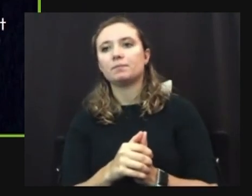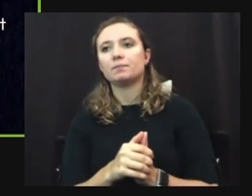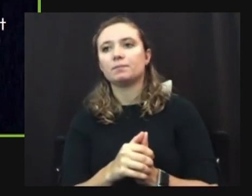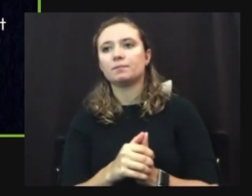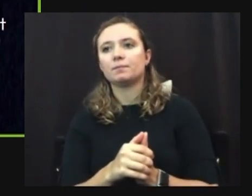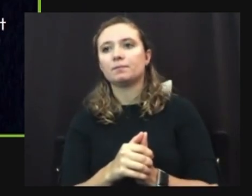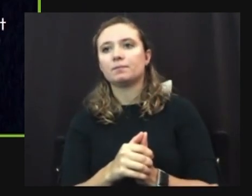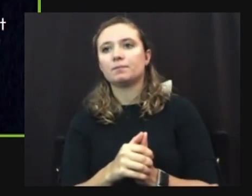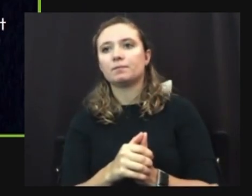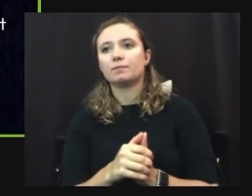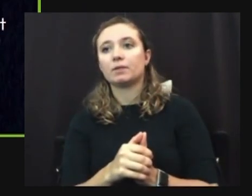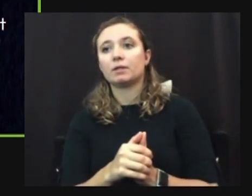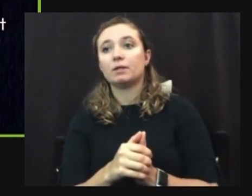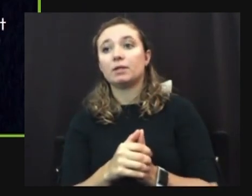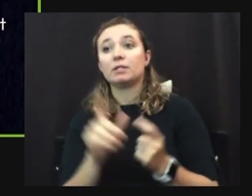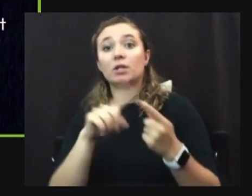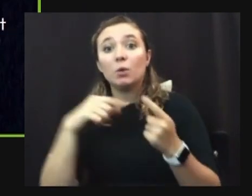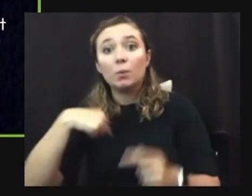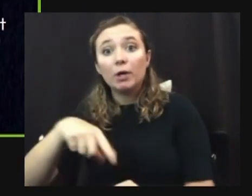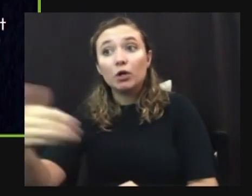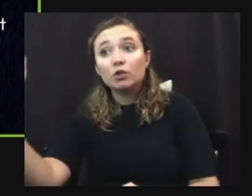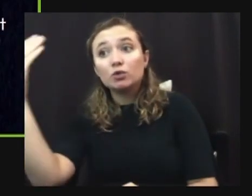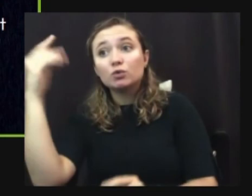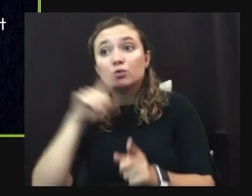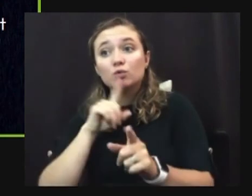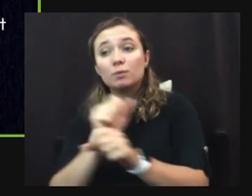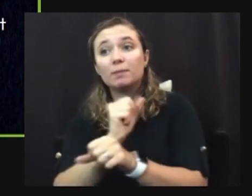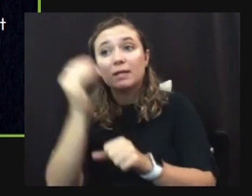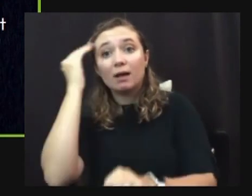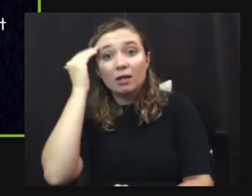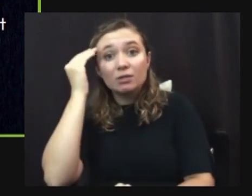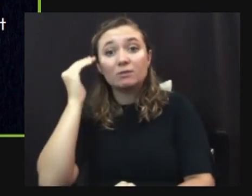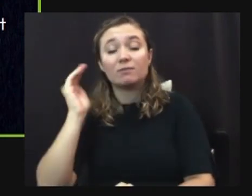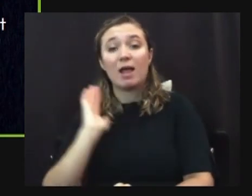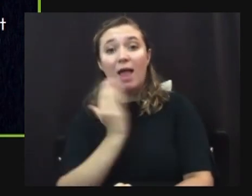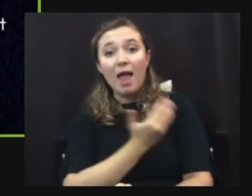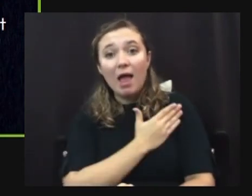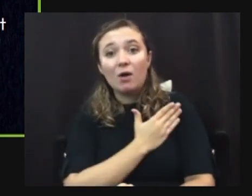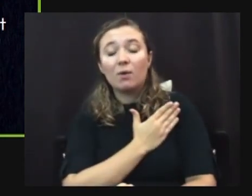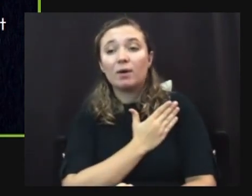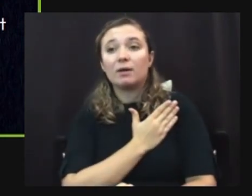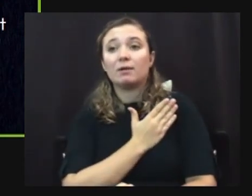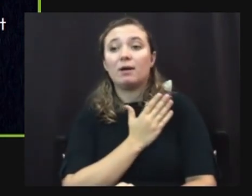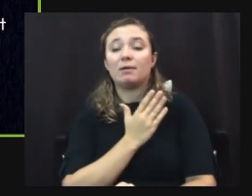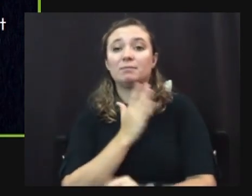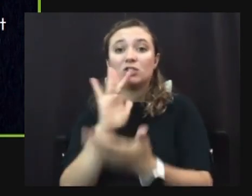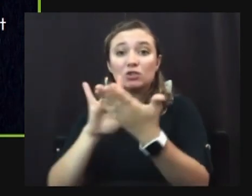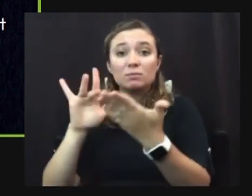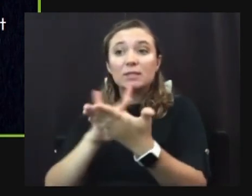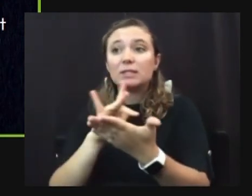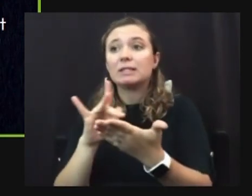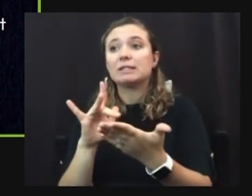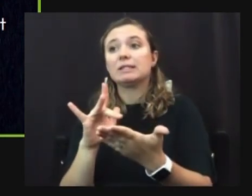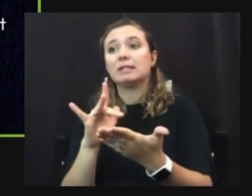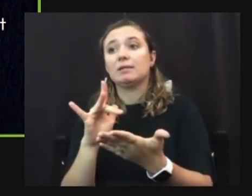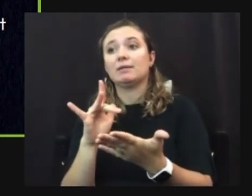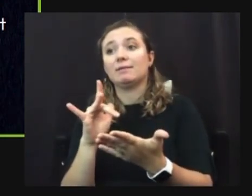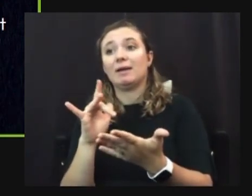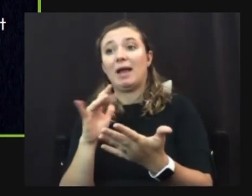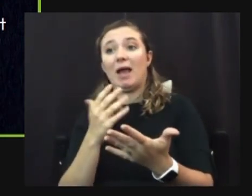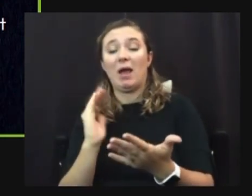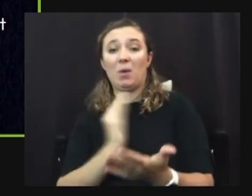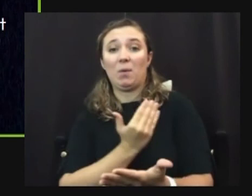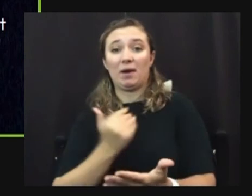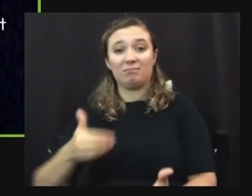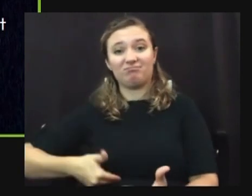Until we are conscious of biases and how empathy is self-serving, we can't begin to undo the potential damage our innate empathy might be causing.